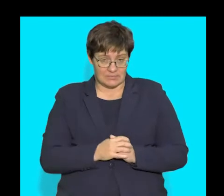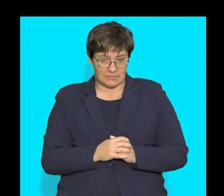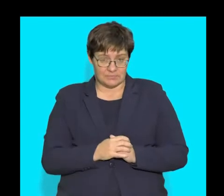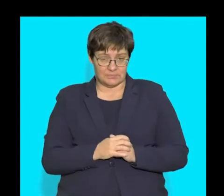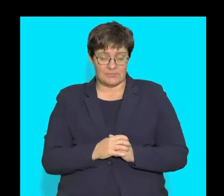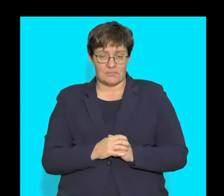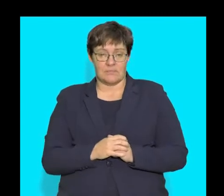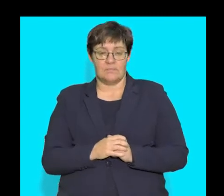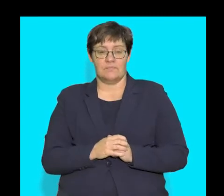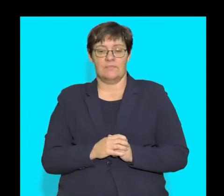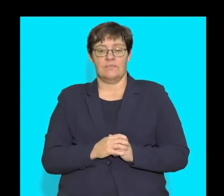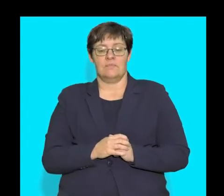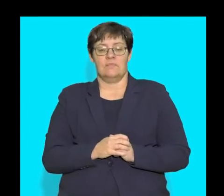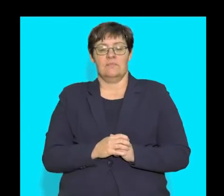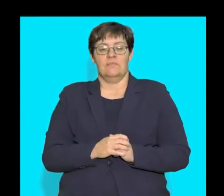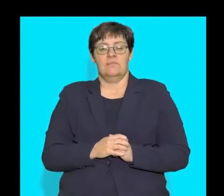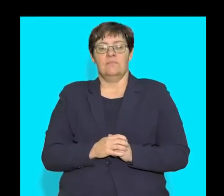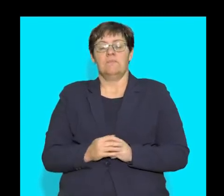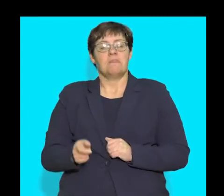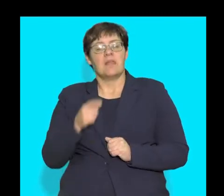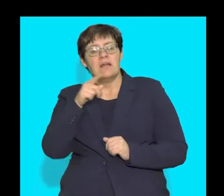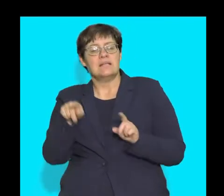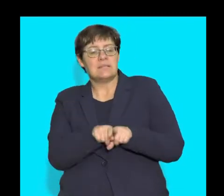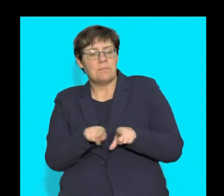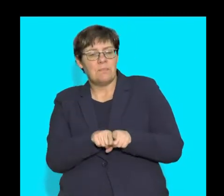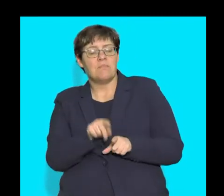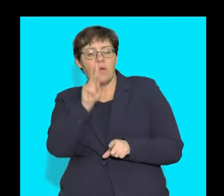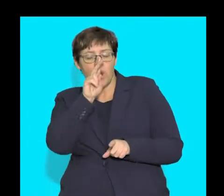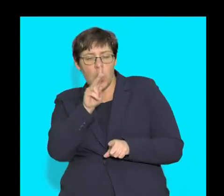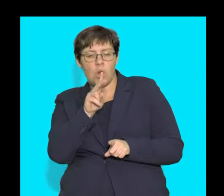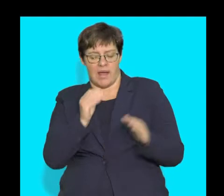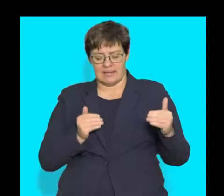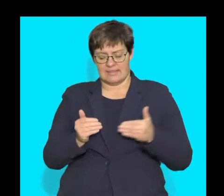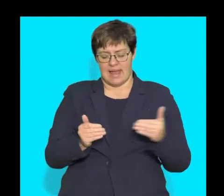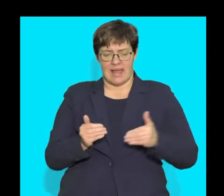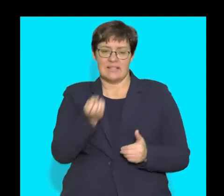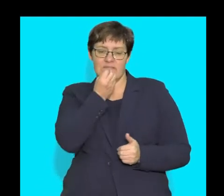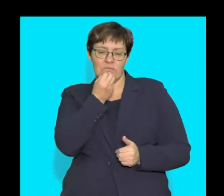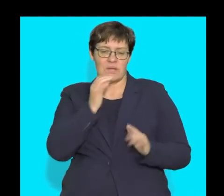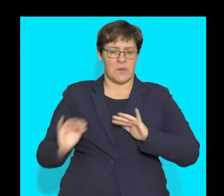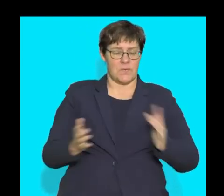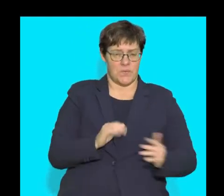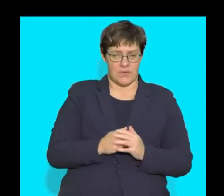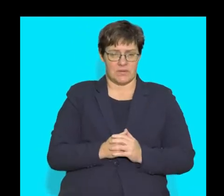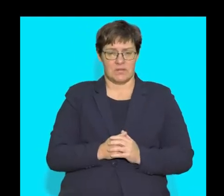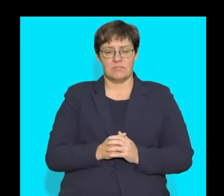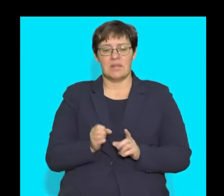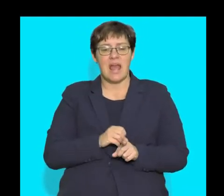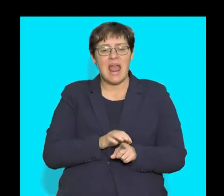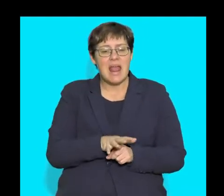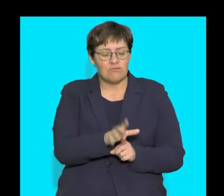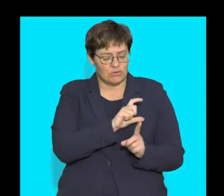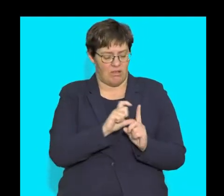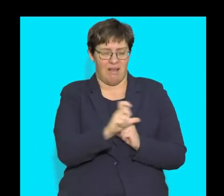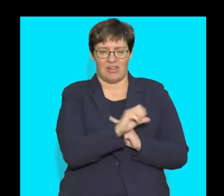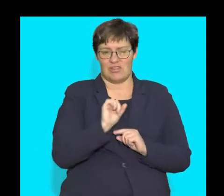homeostasis. We also will spend some time looking at different diets, and we do know that obviously this is influenced culturally as well as